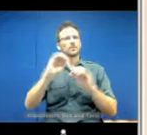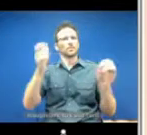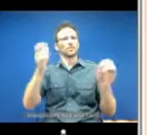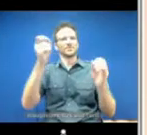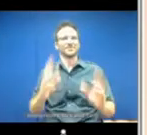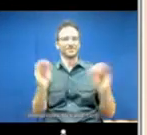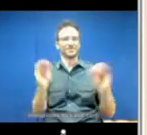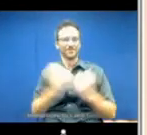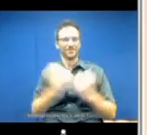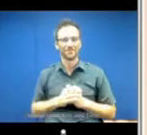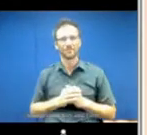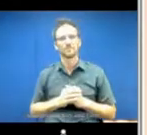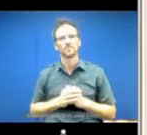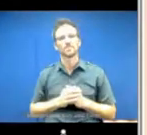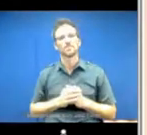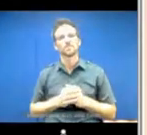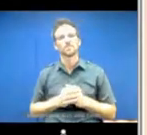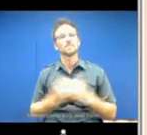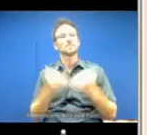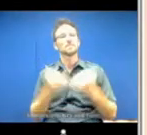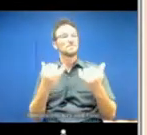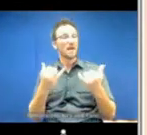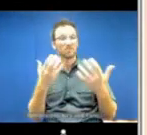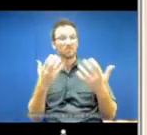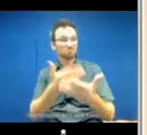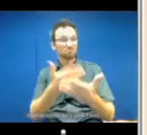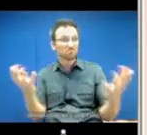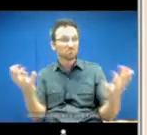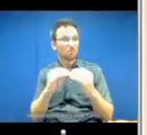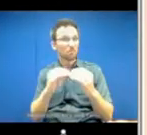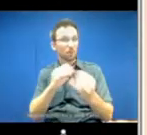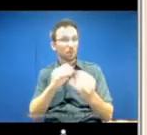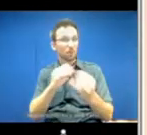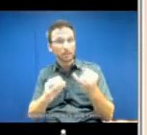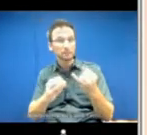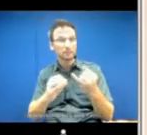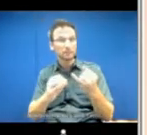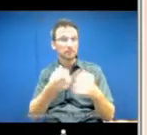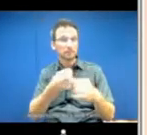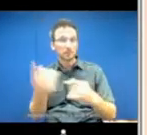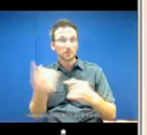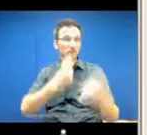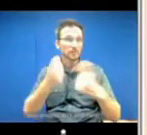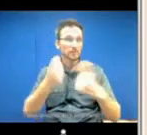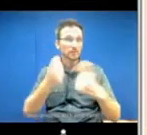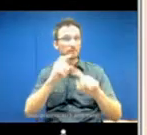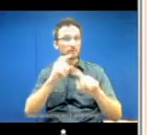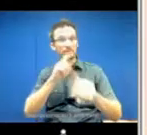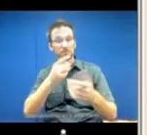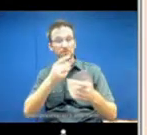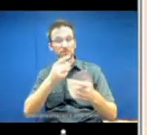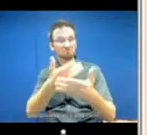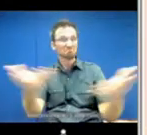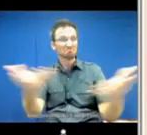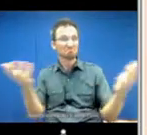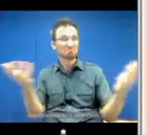Now, I'm just going to take any last questions that anyone may have.